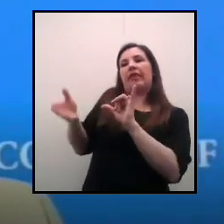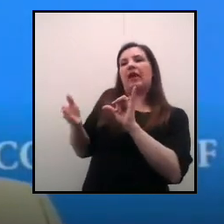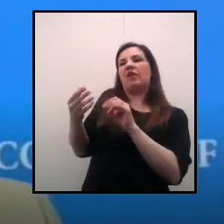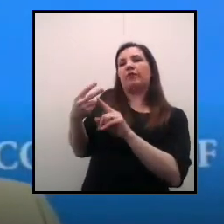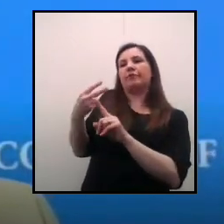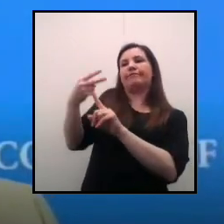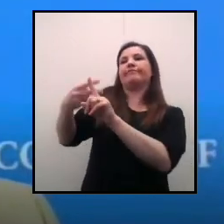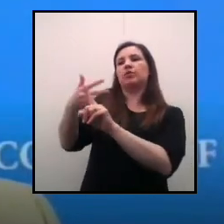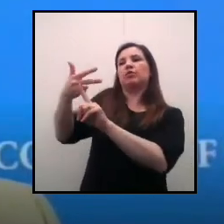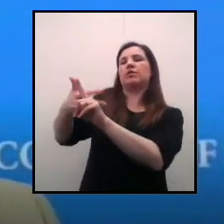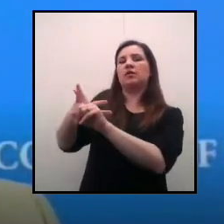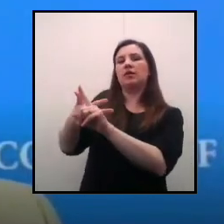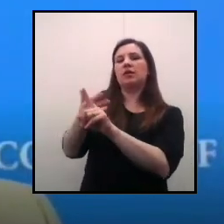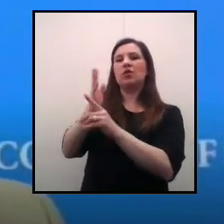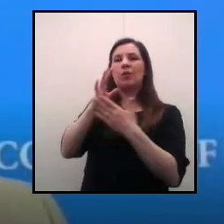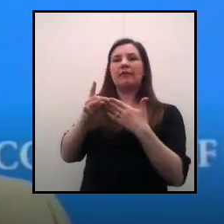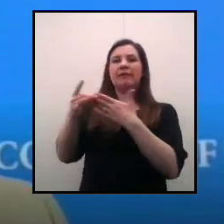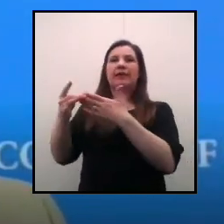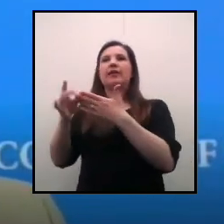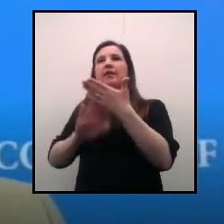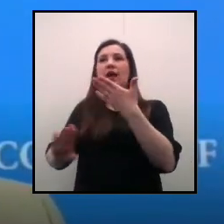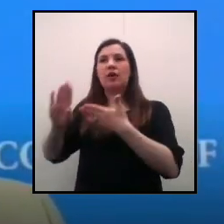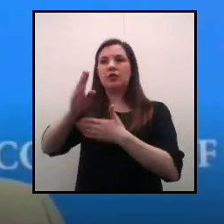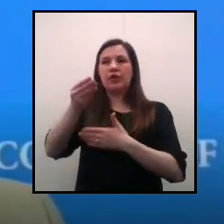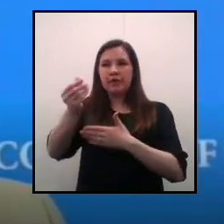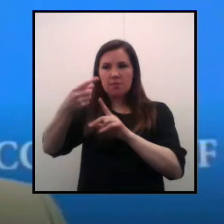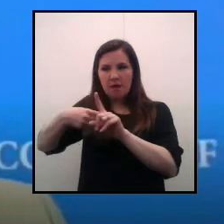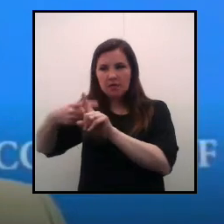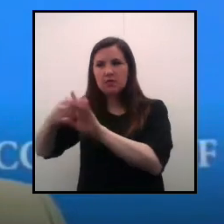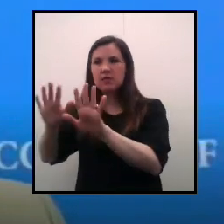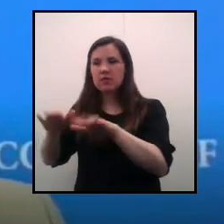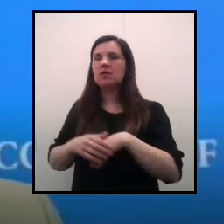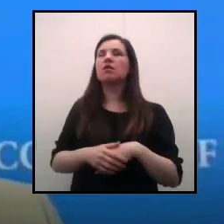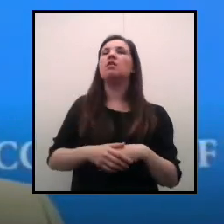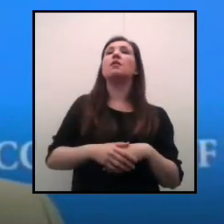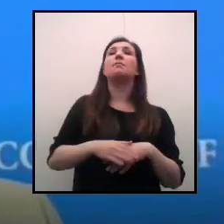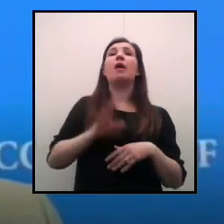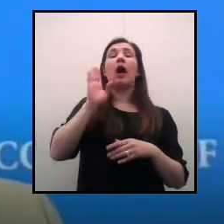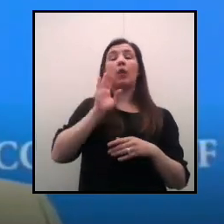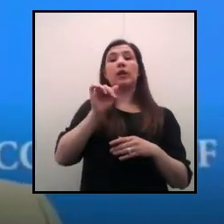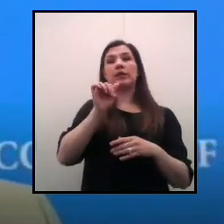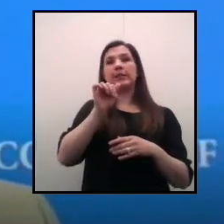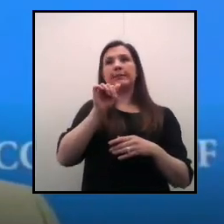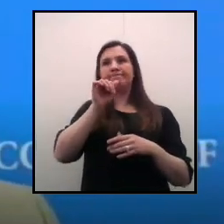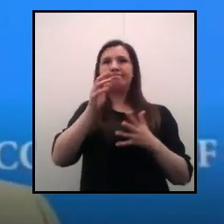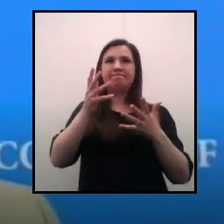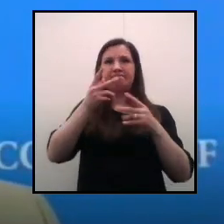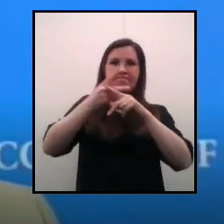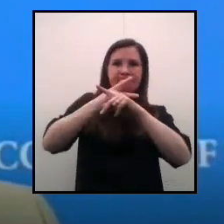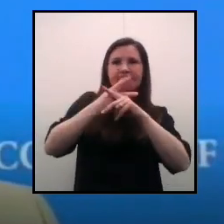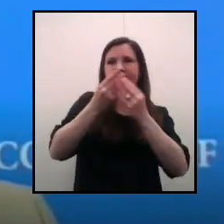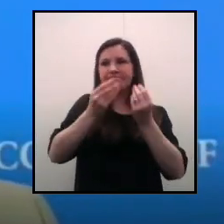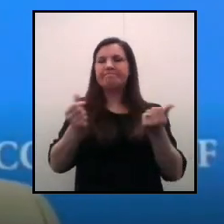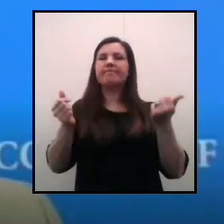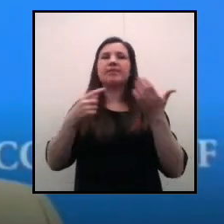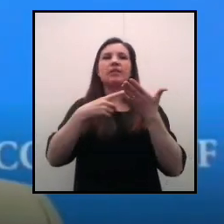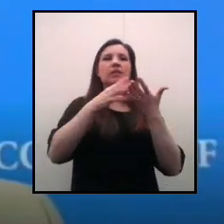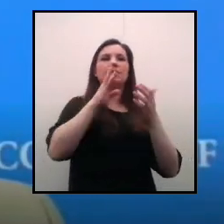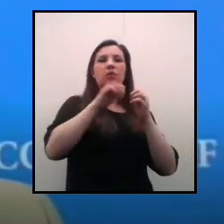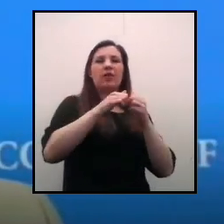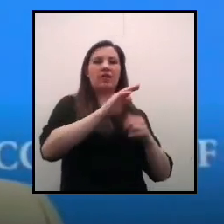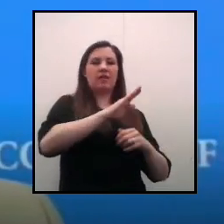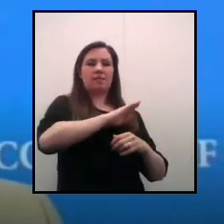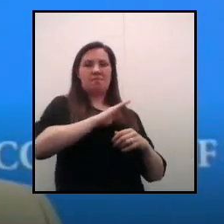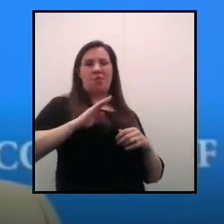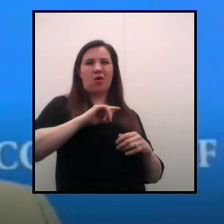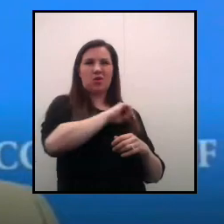the college through the next few months. But yes, it is something that we will be dealing with, and I'll be talking with the Board of Trustees and others with